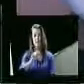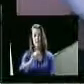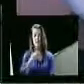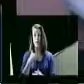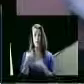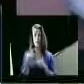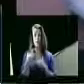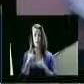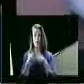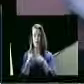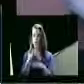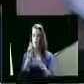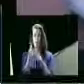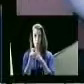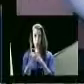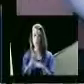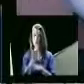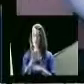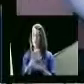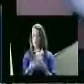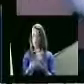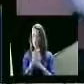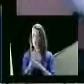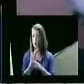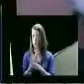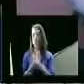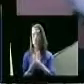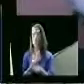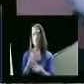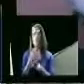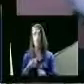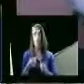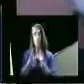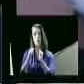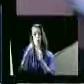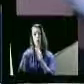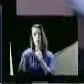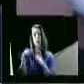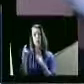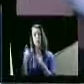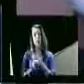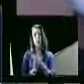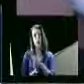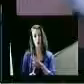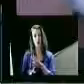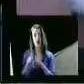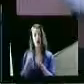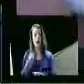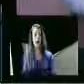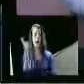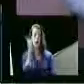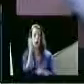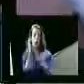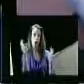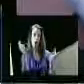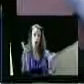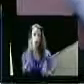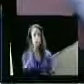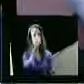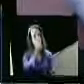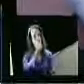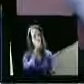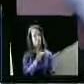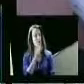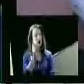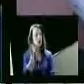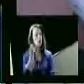is not a term the Tennessee schools use. My daughter has been struggling with reading since kindergarten, and I have heard a lot of, quote, be patient, it will